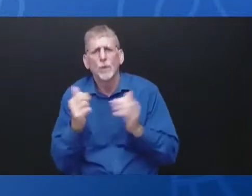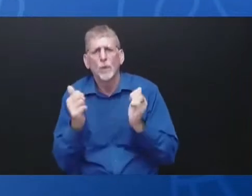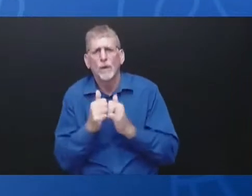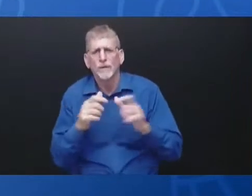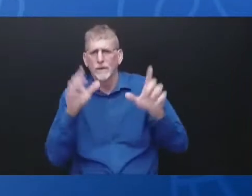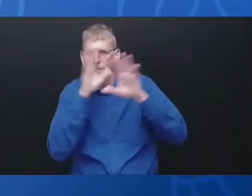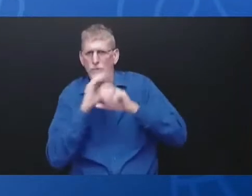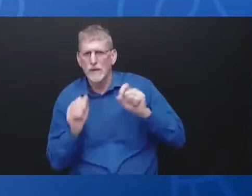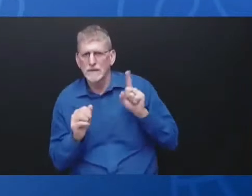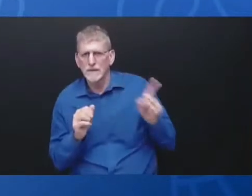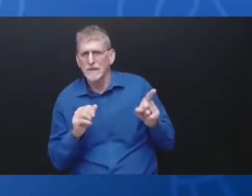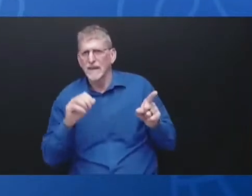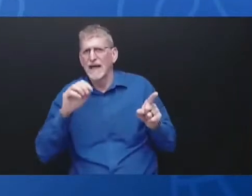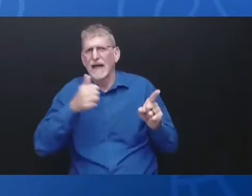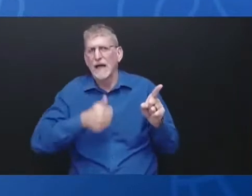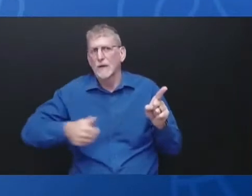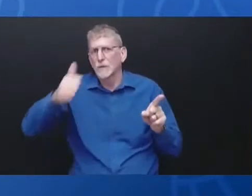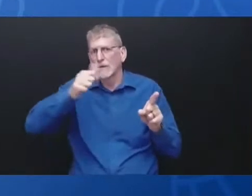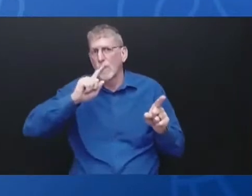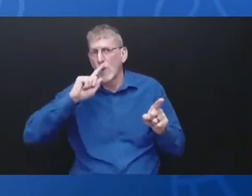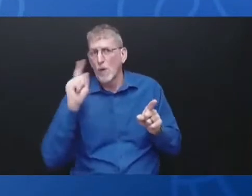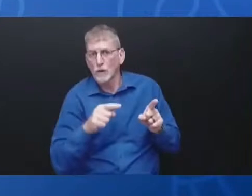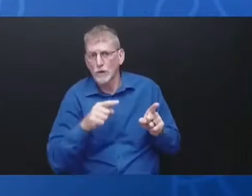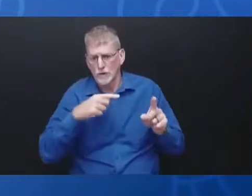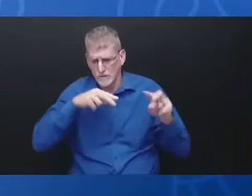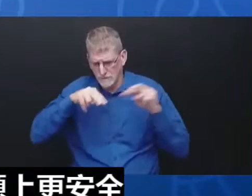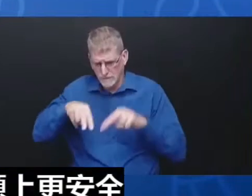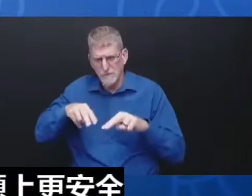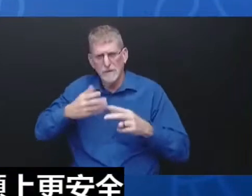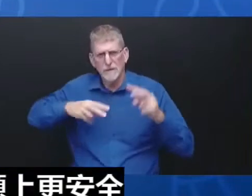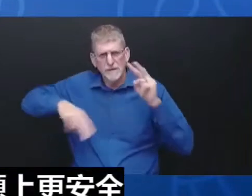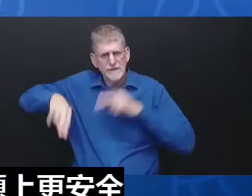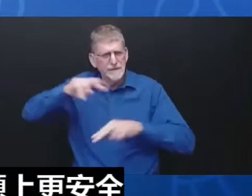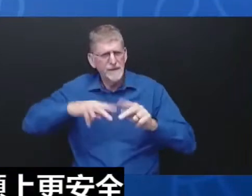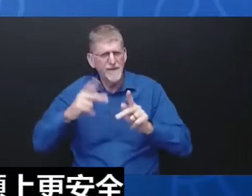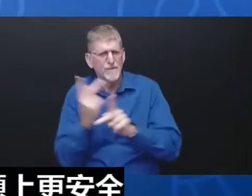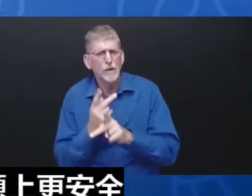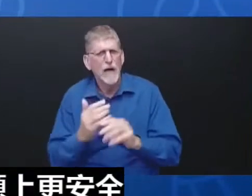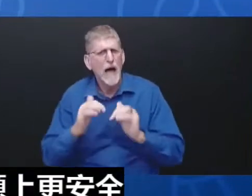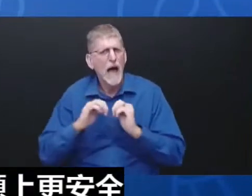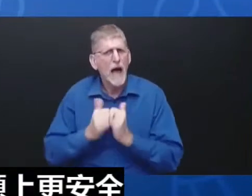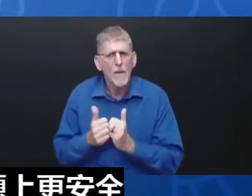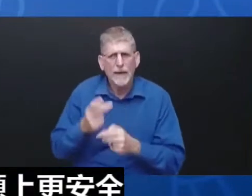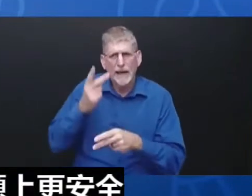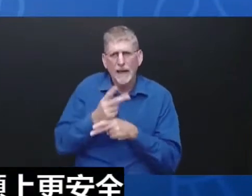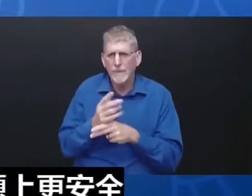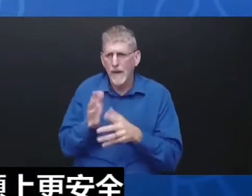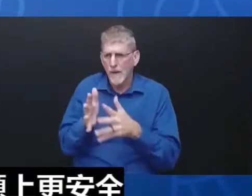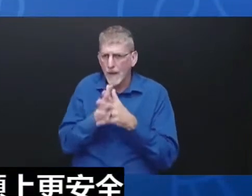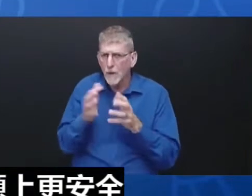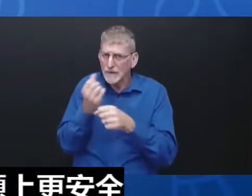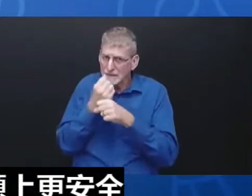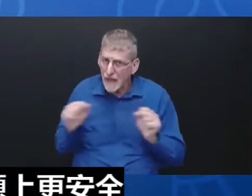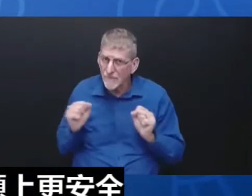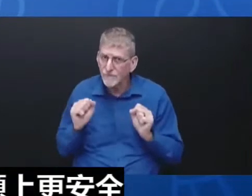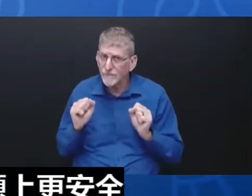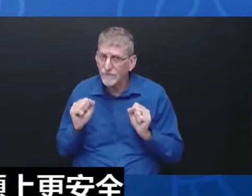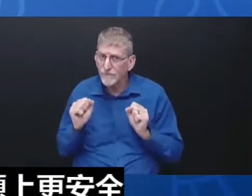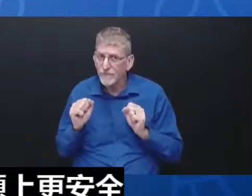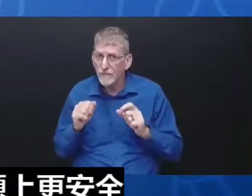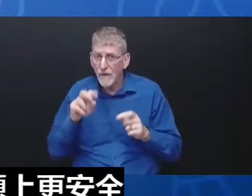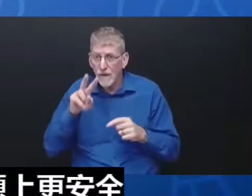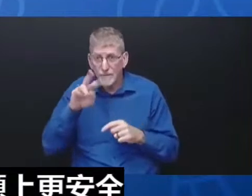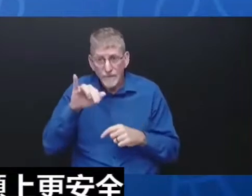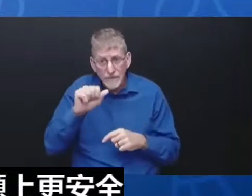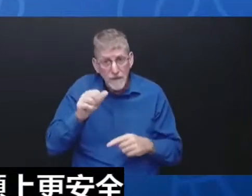at the nature of what's going to help keep America safer in dealing with the issue of visas and who's allowed into the country. But what has been touted as something